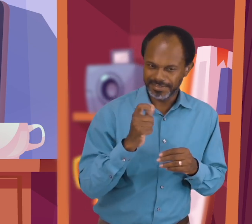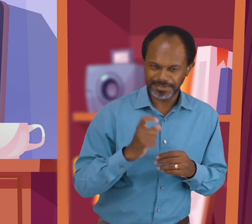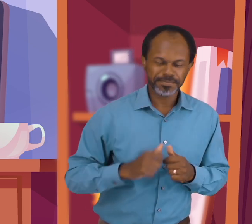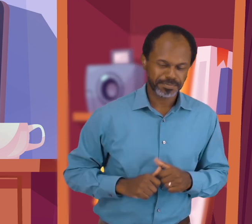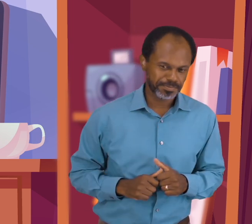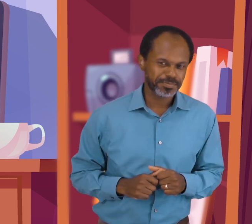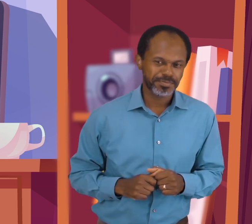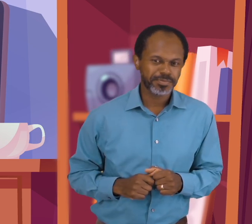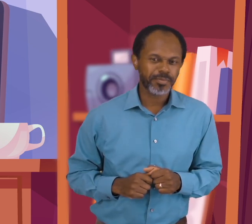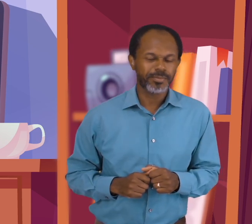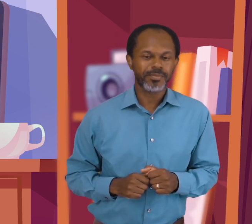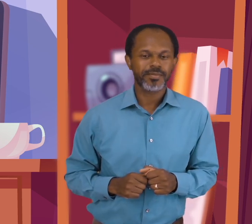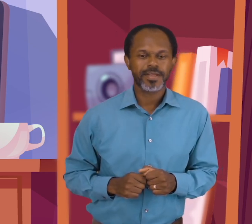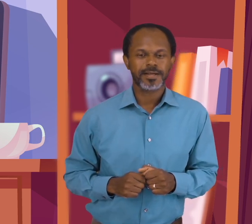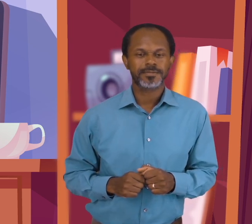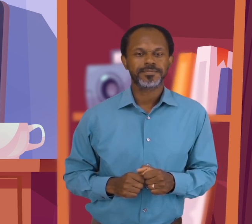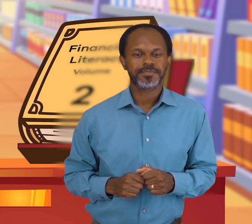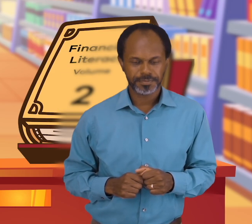sales tax.